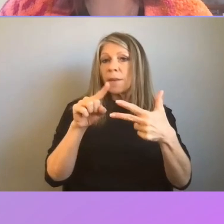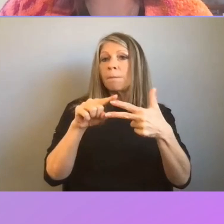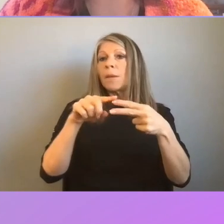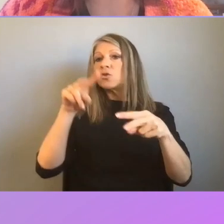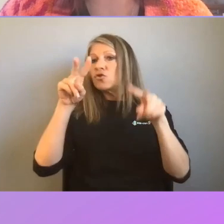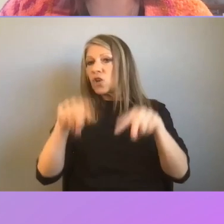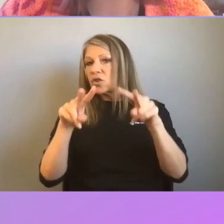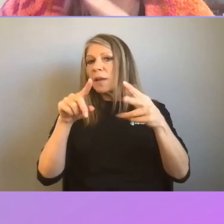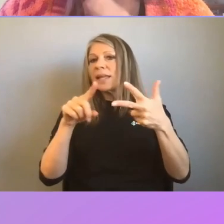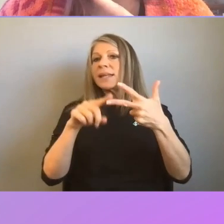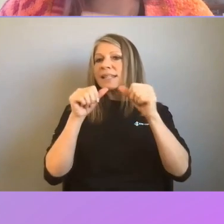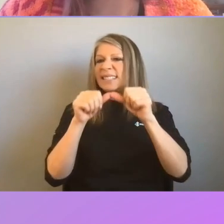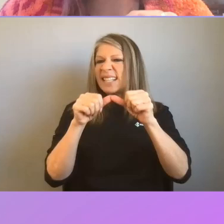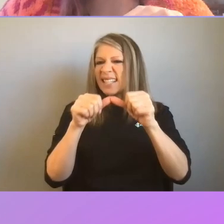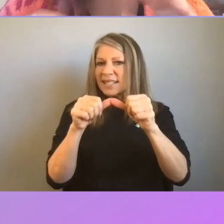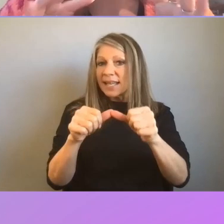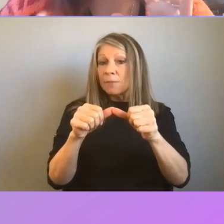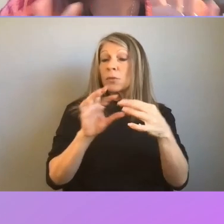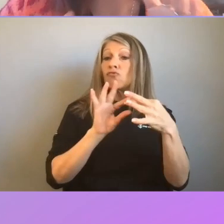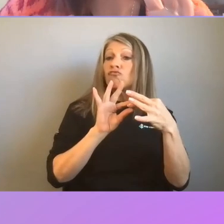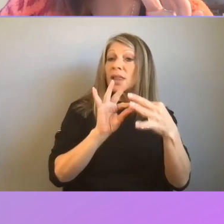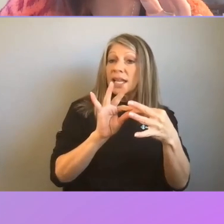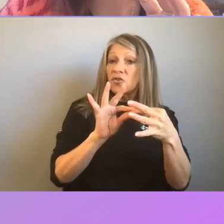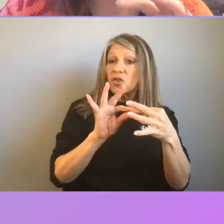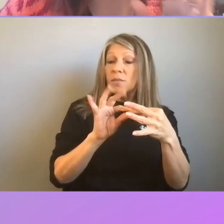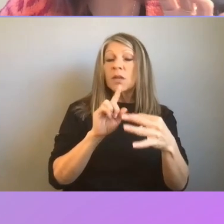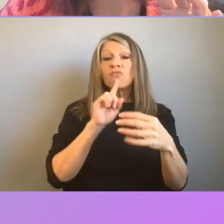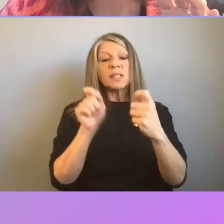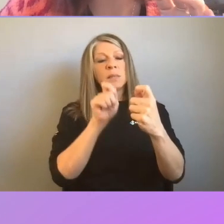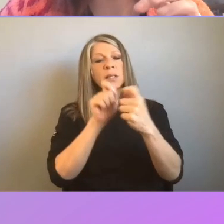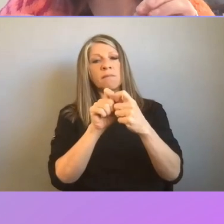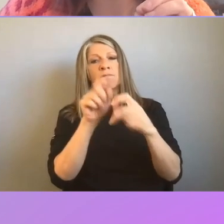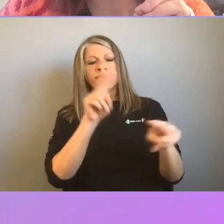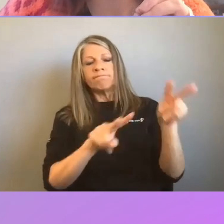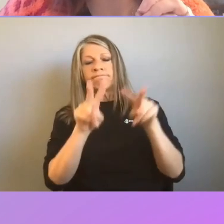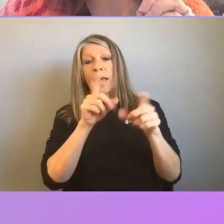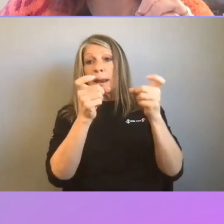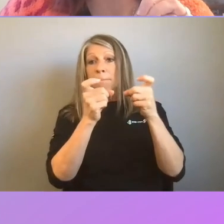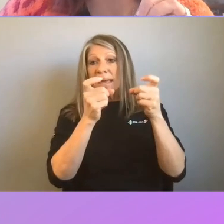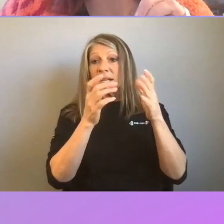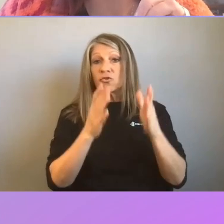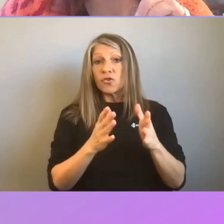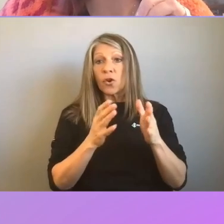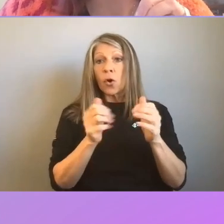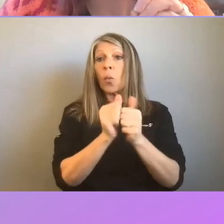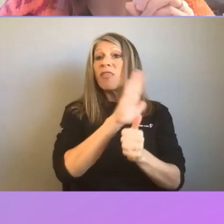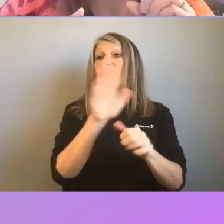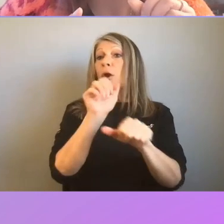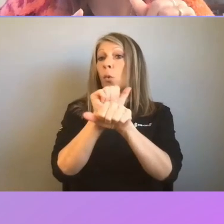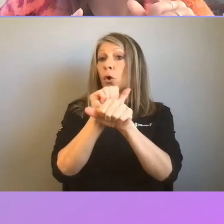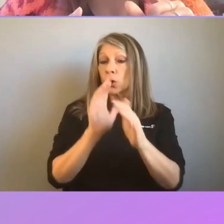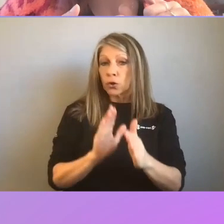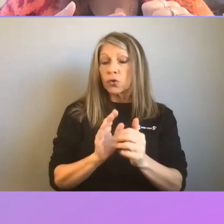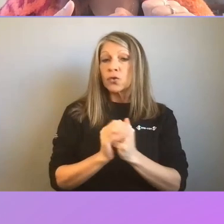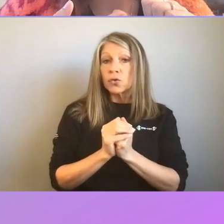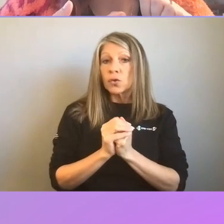and consistency. And in relationships, they were specifically looking at a manager with their employees.